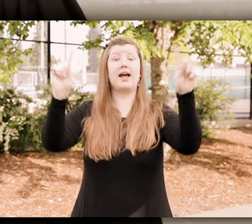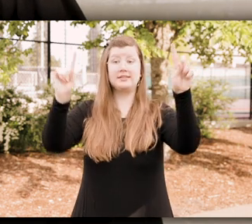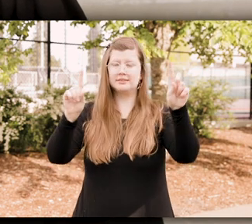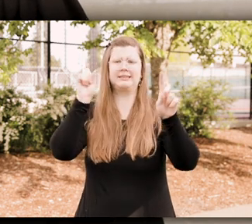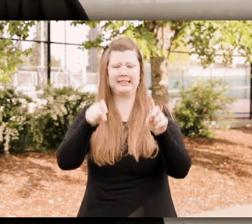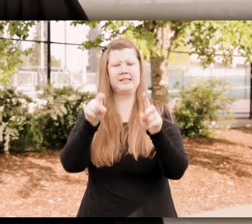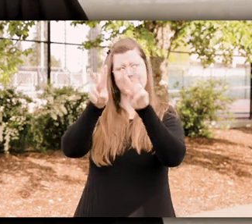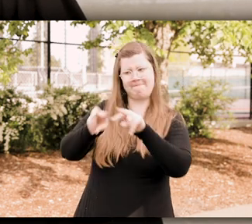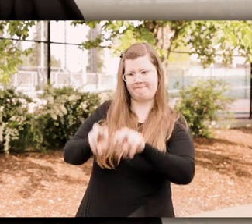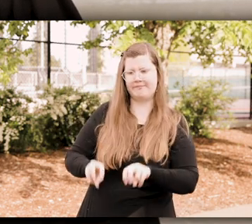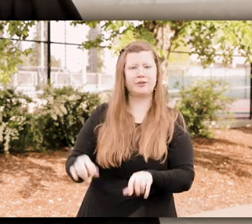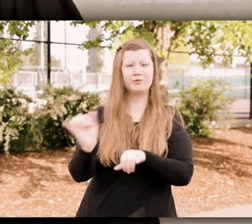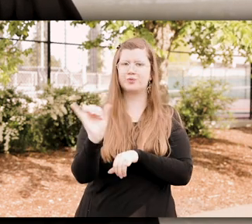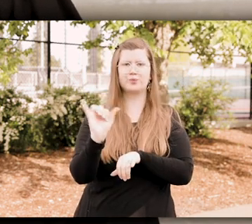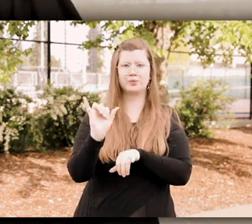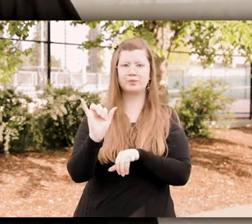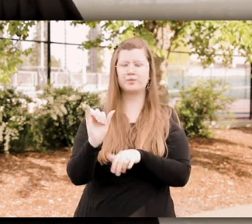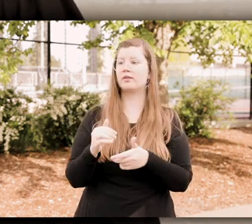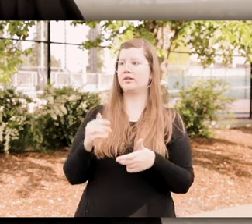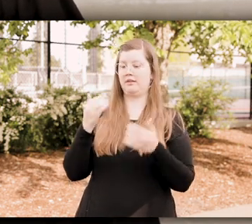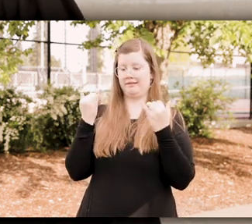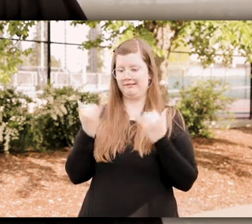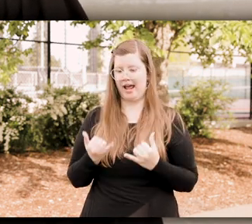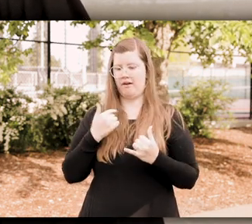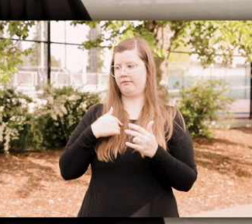better and different from all the other times I failed?